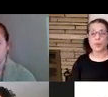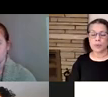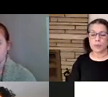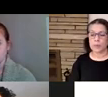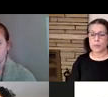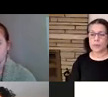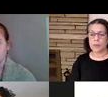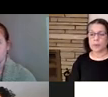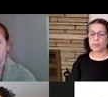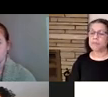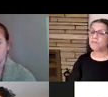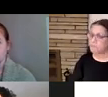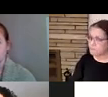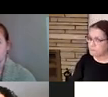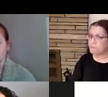Great.